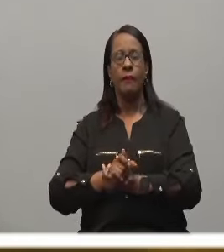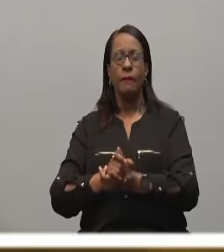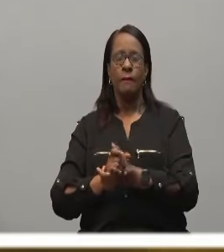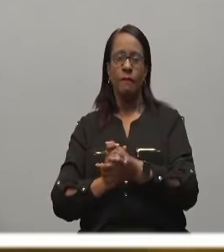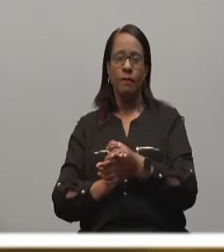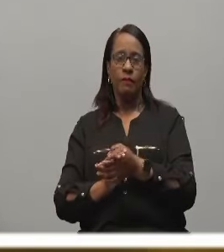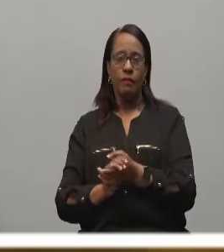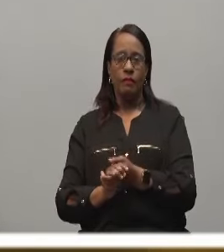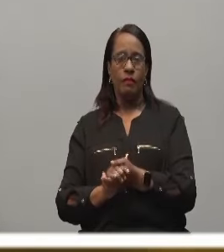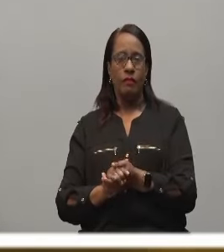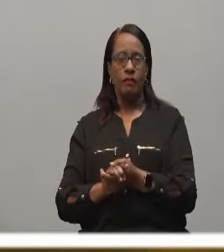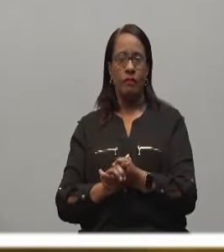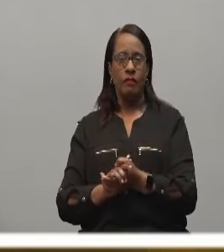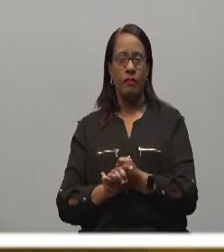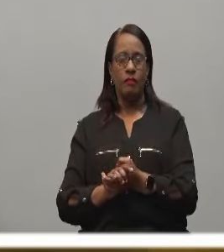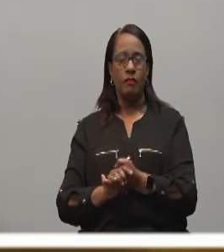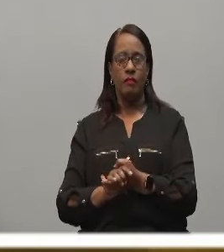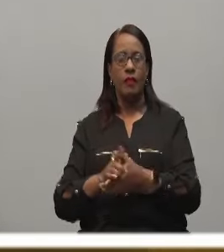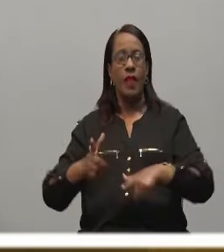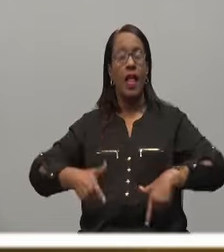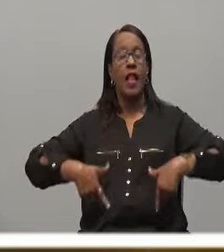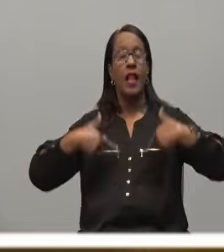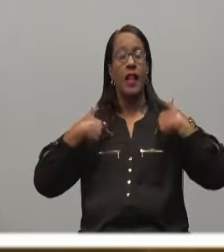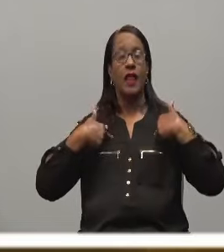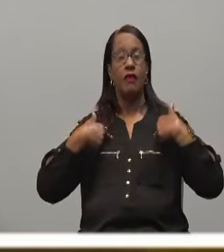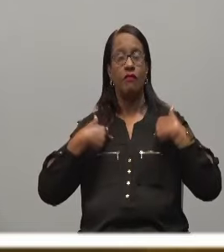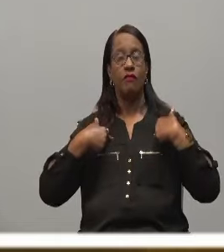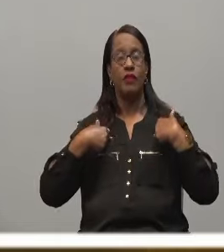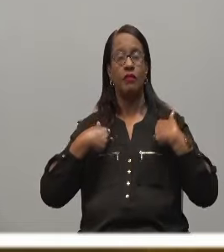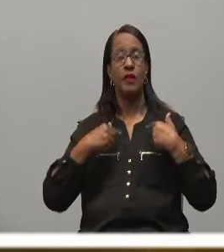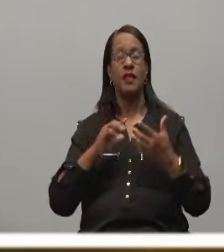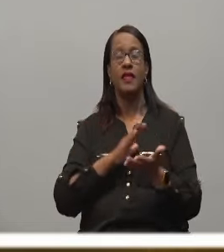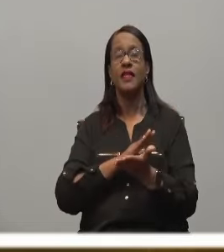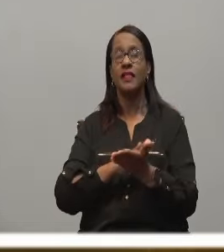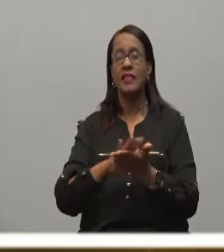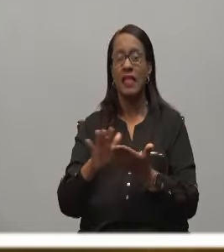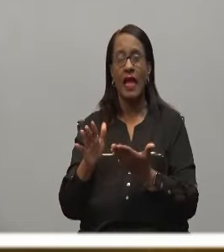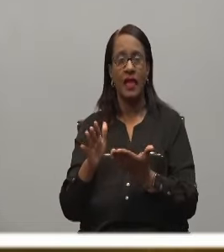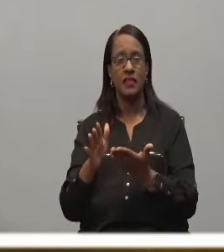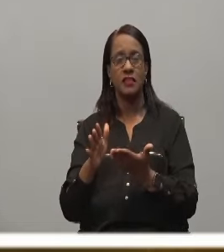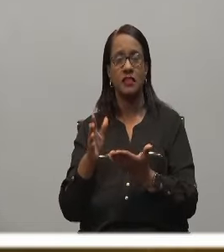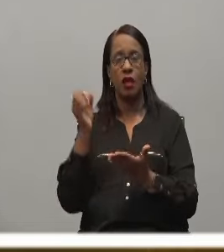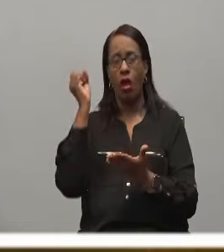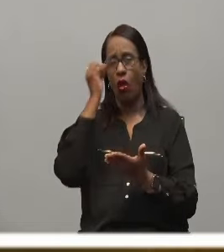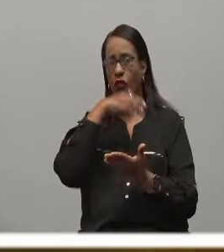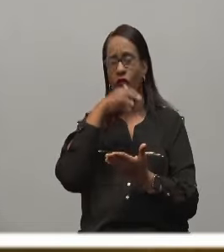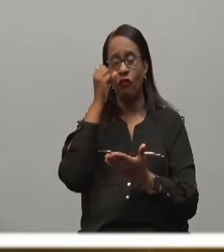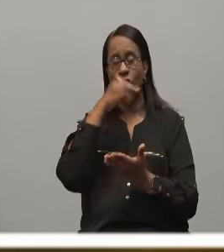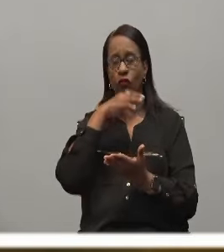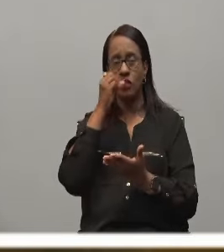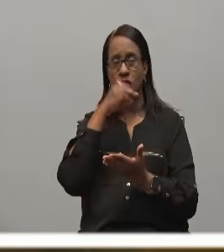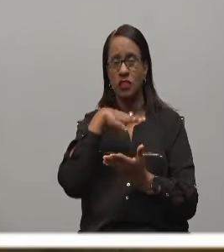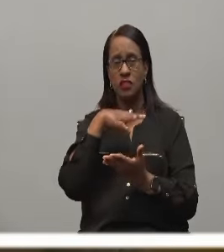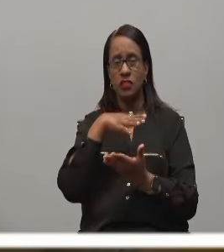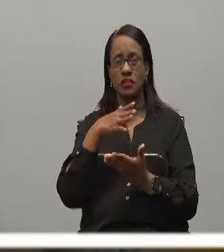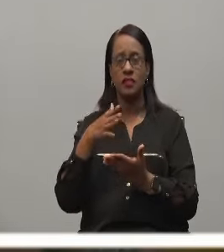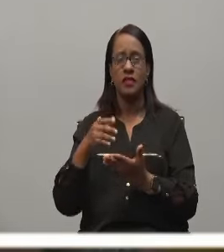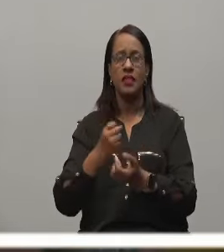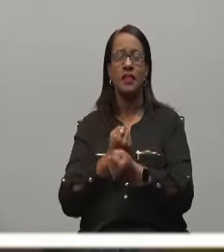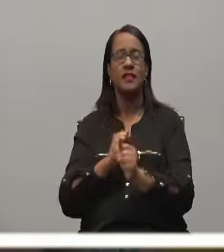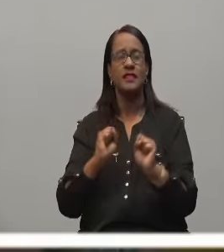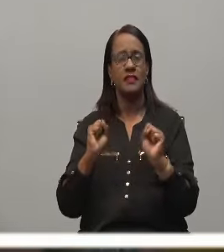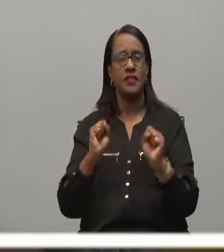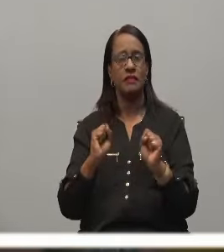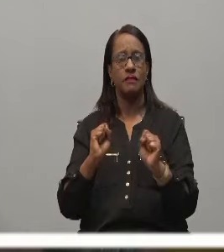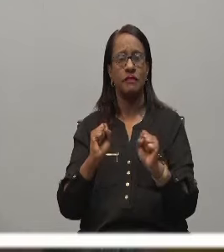Huh? How much nicer our life could be? How many hours of foolishness we could save ourselves? All it is